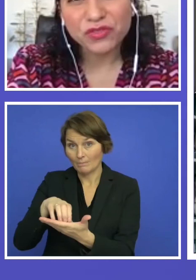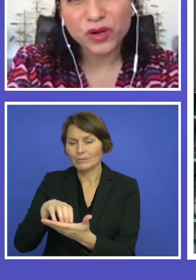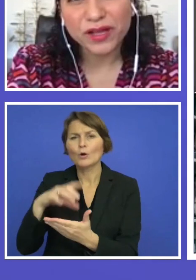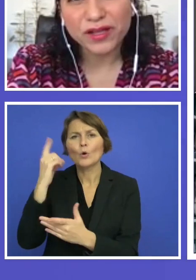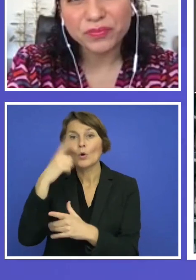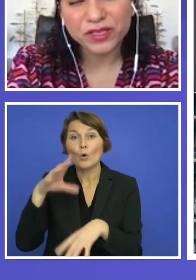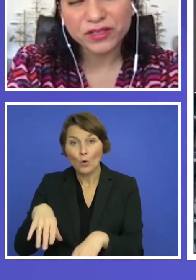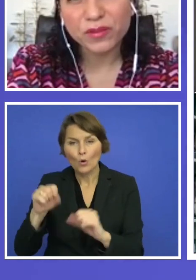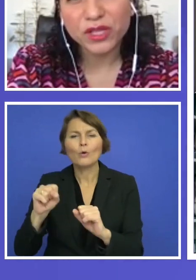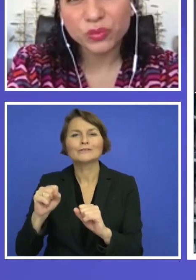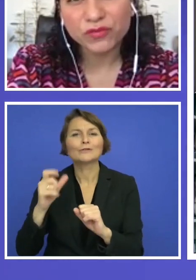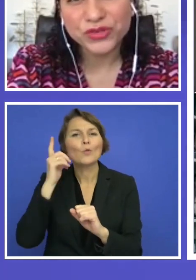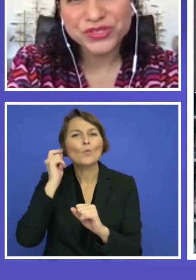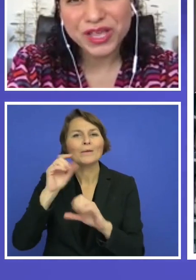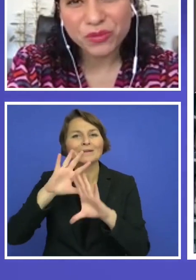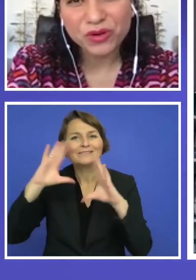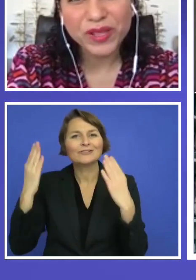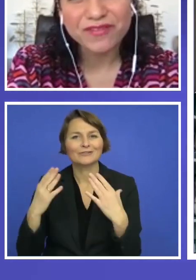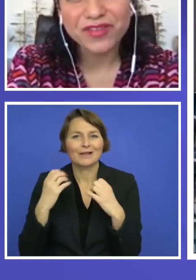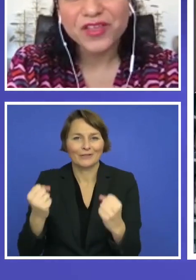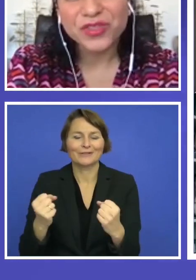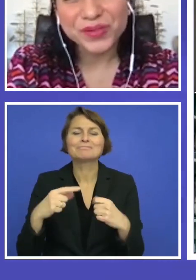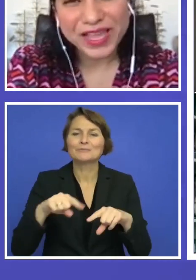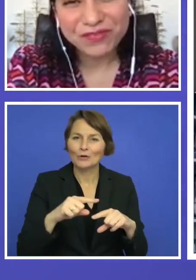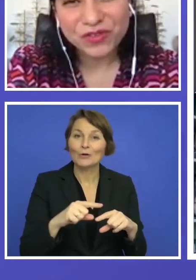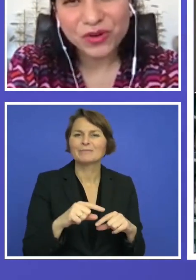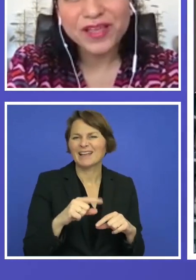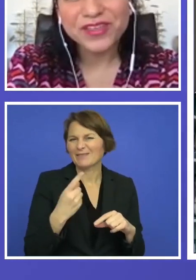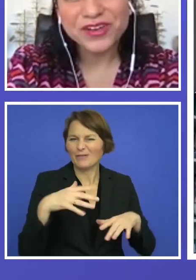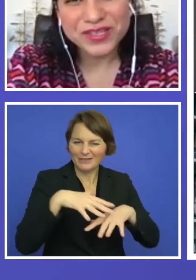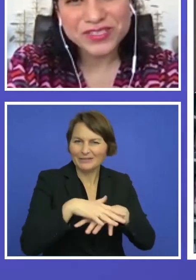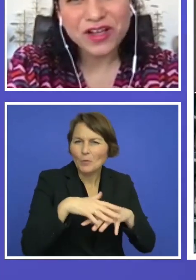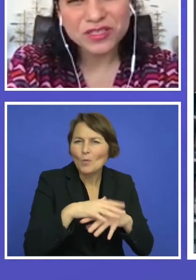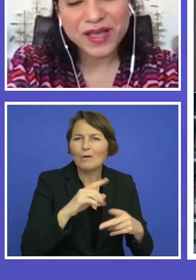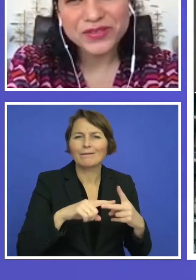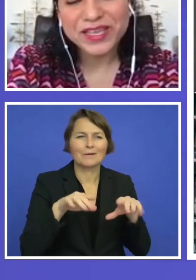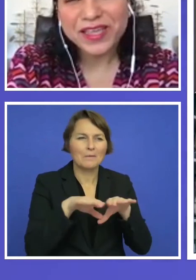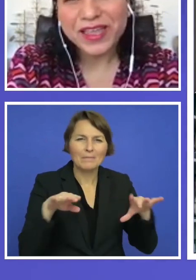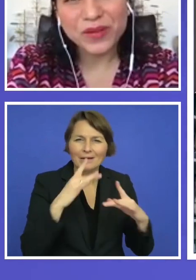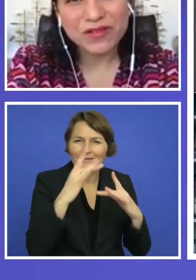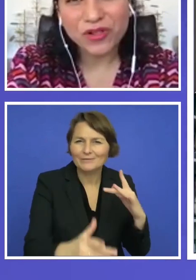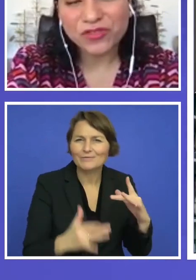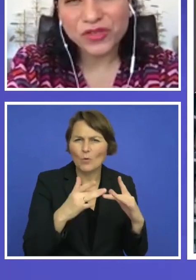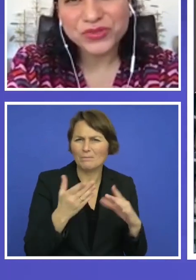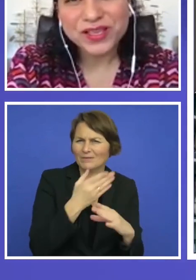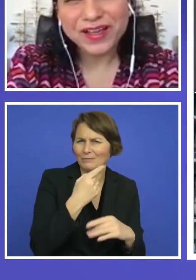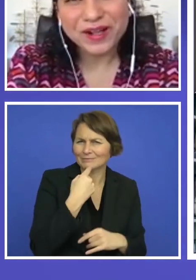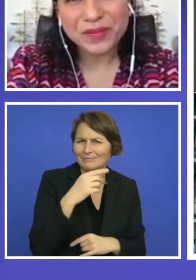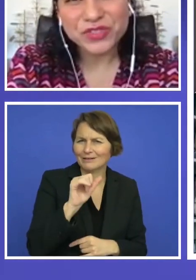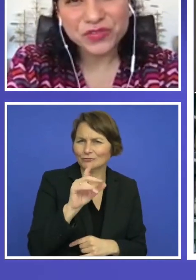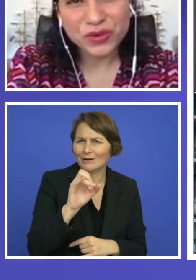part of the Global Health Workforce Network. We have the platform that Andreas talked about, and we have all of